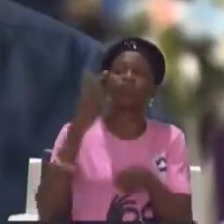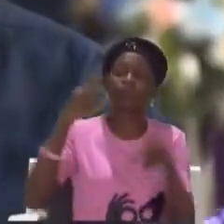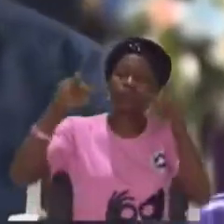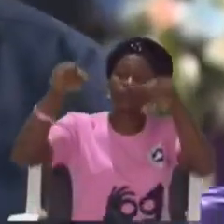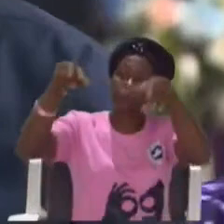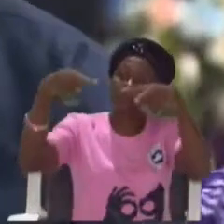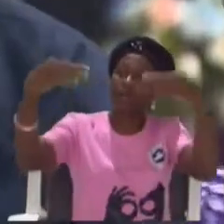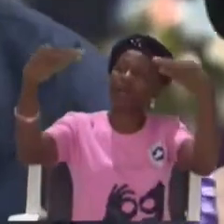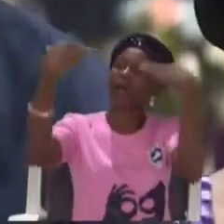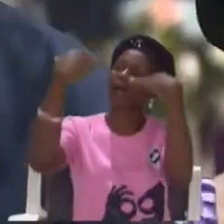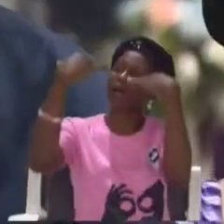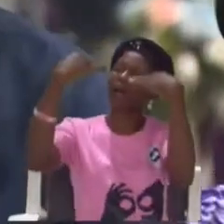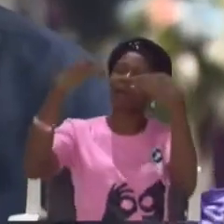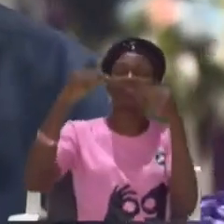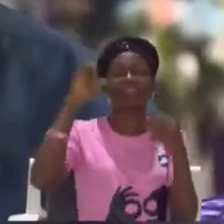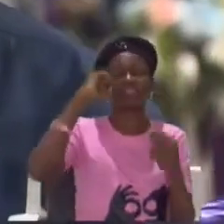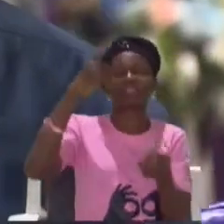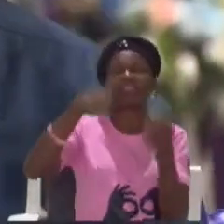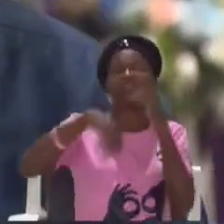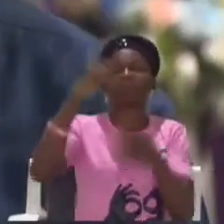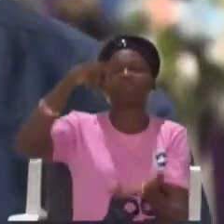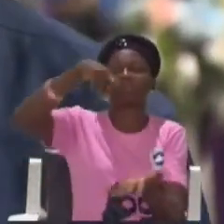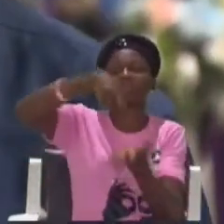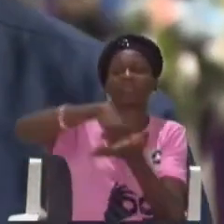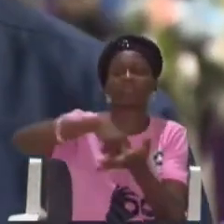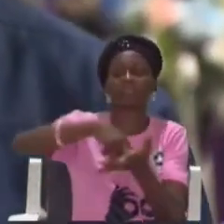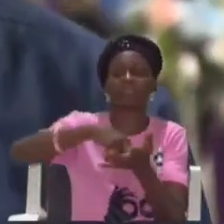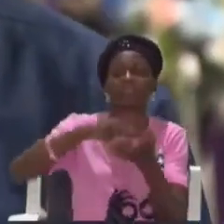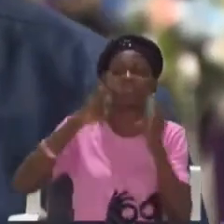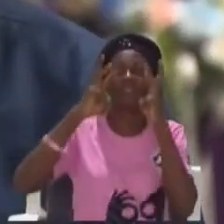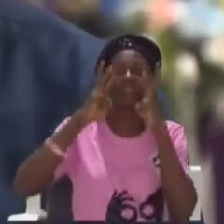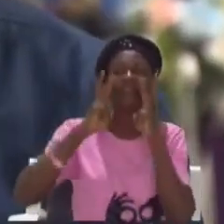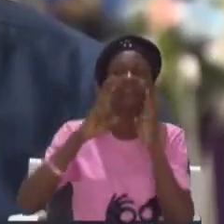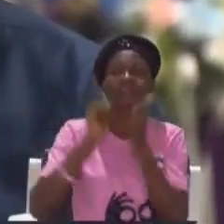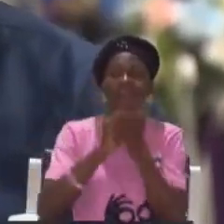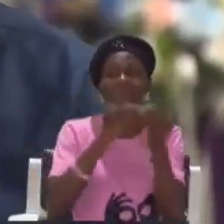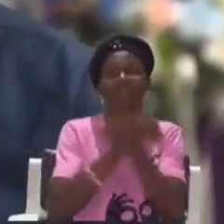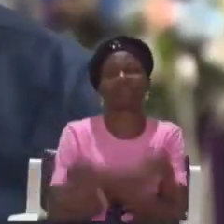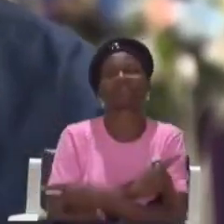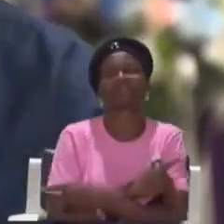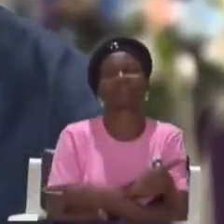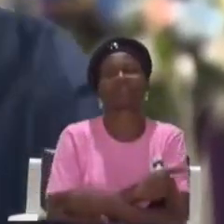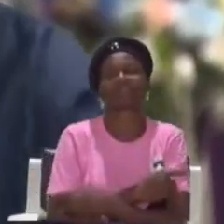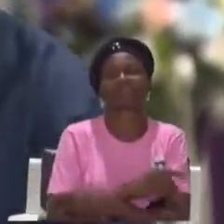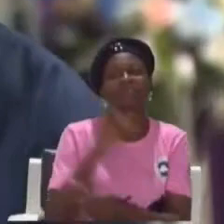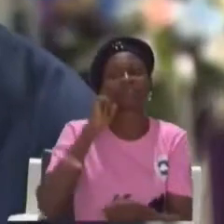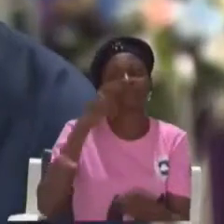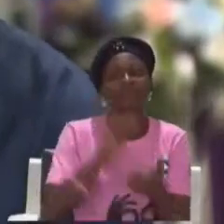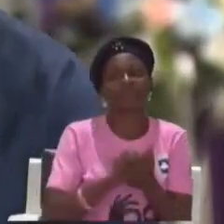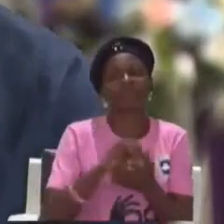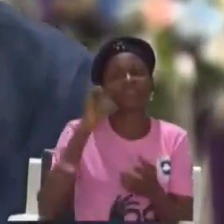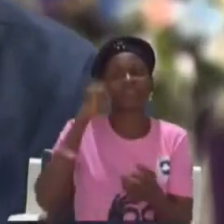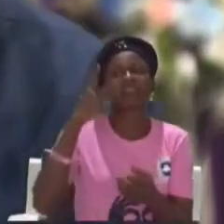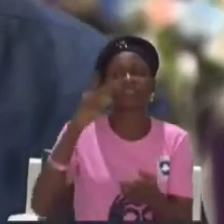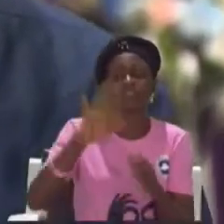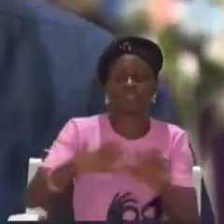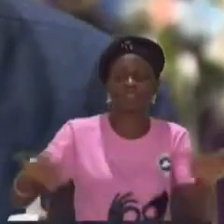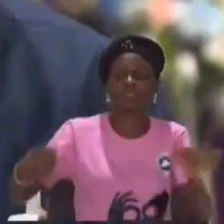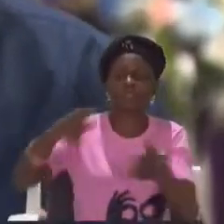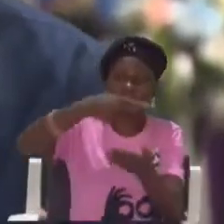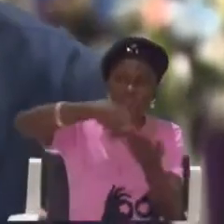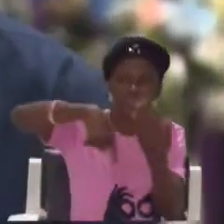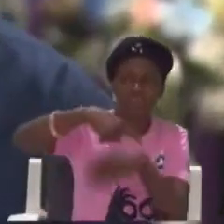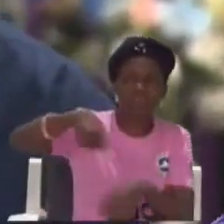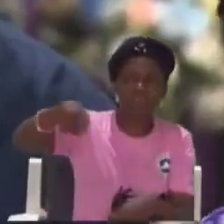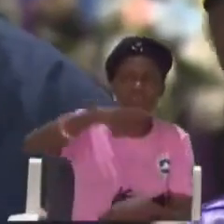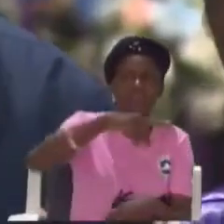I came out, I knelt down, I tell you, brethren, I cried. And he said he sees children around me. So we